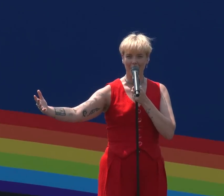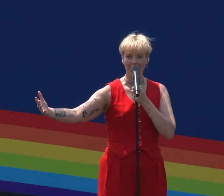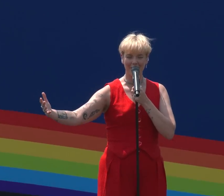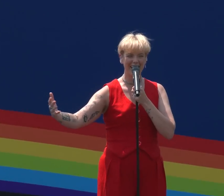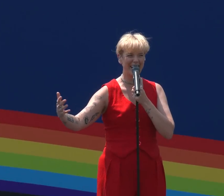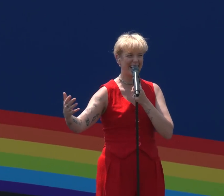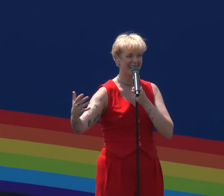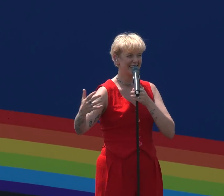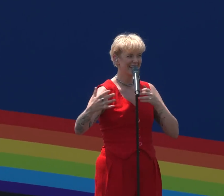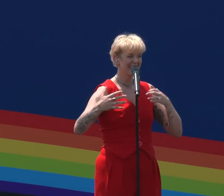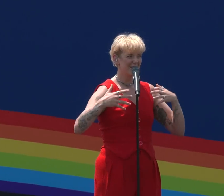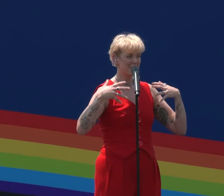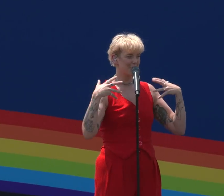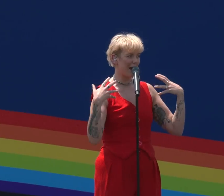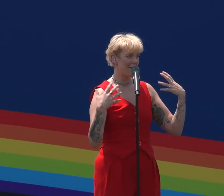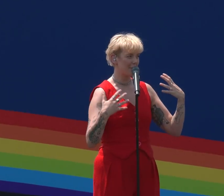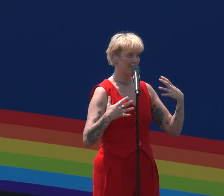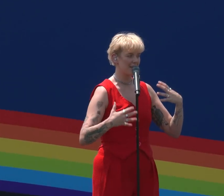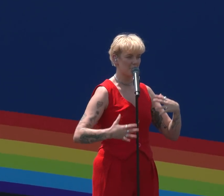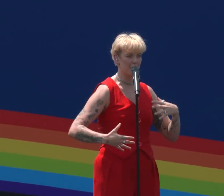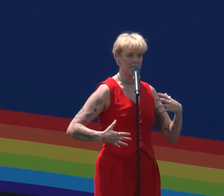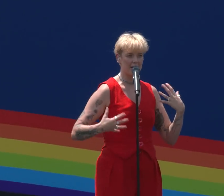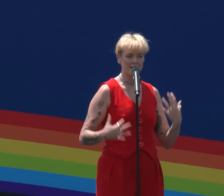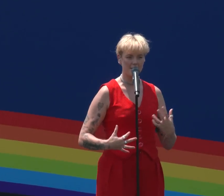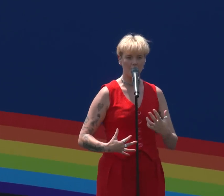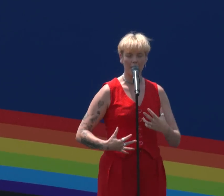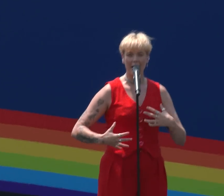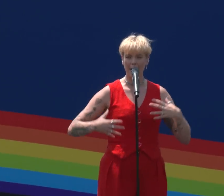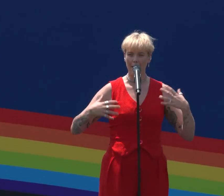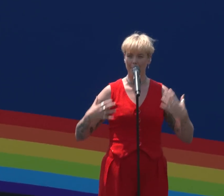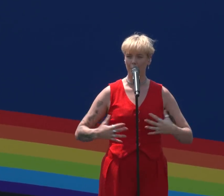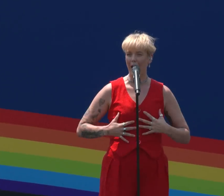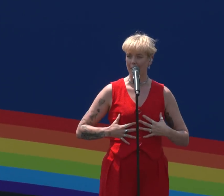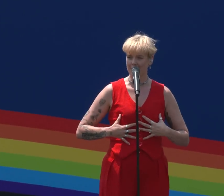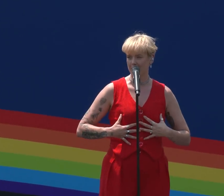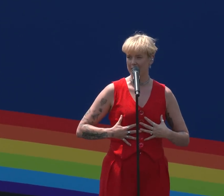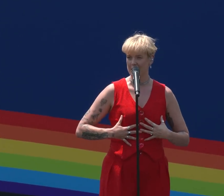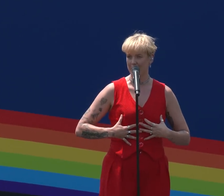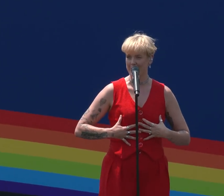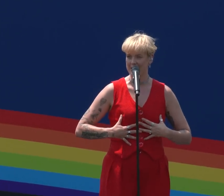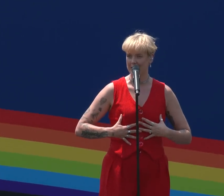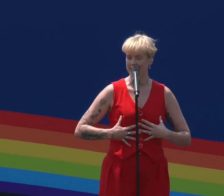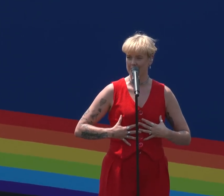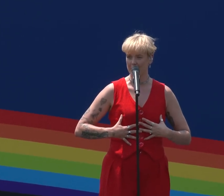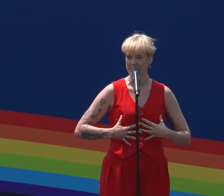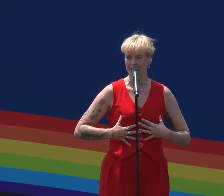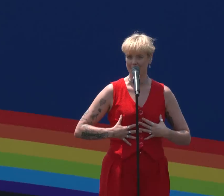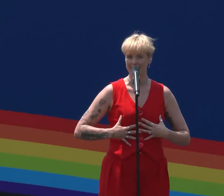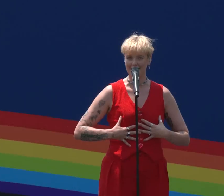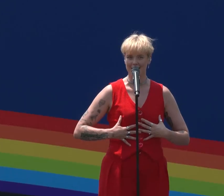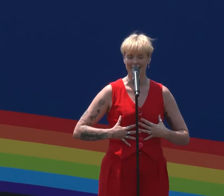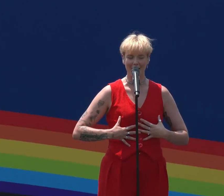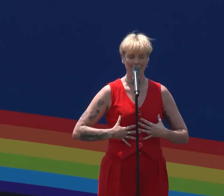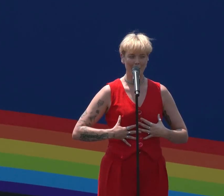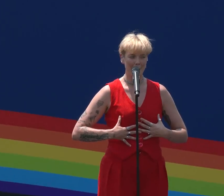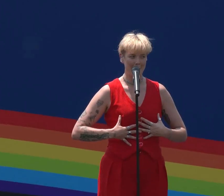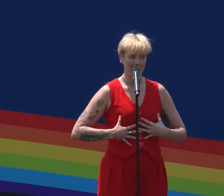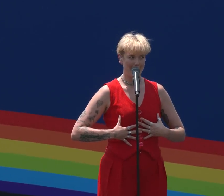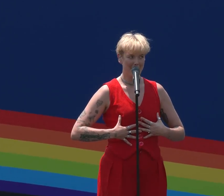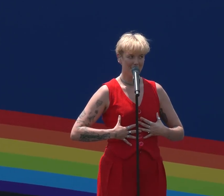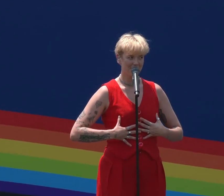you may know, to arrive in a place where you think, this is who I am. I'm proud to be this person. And that's what we're celebrating